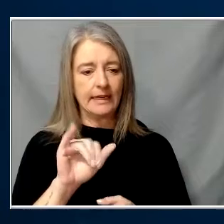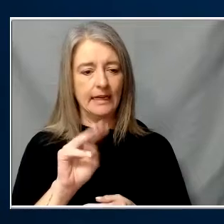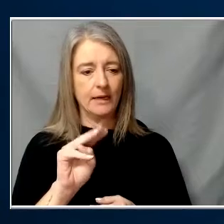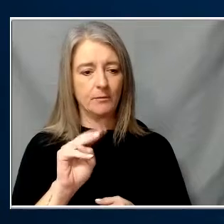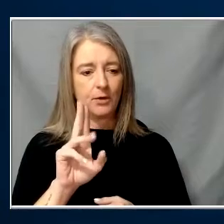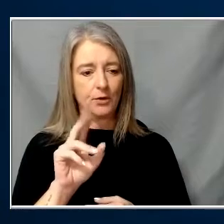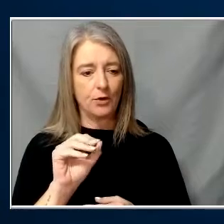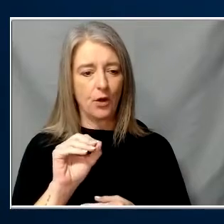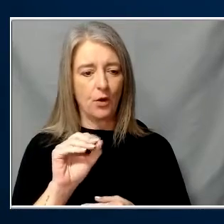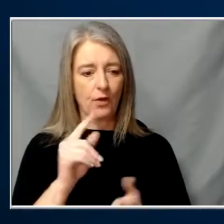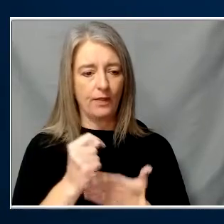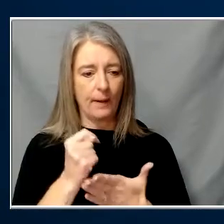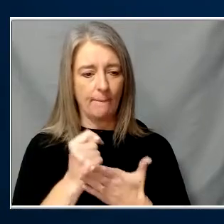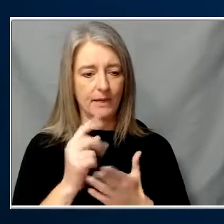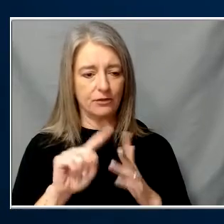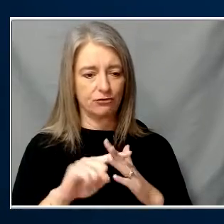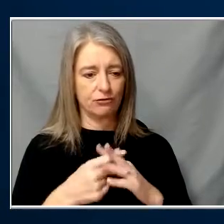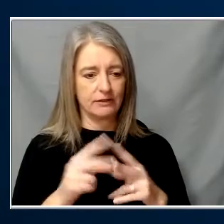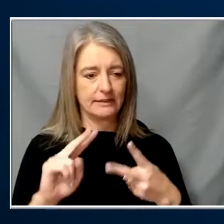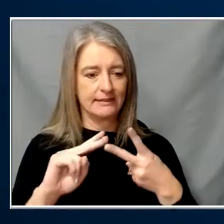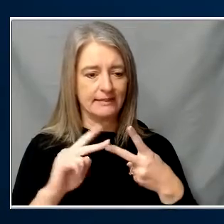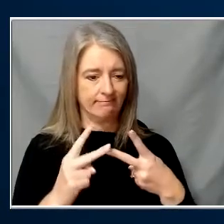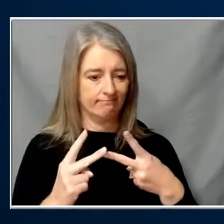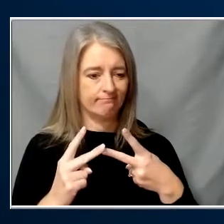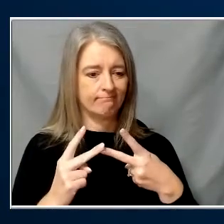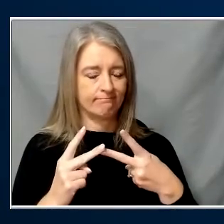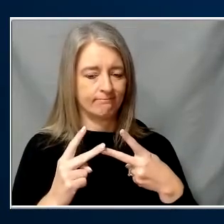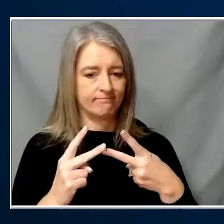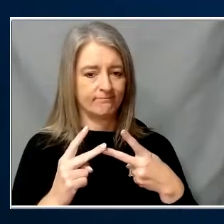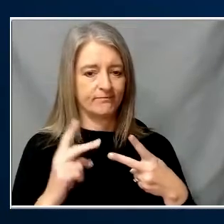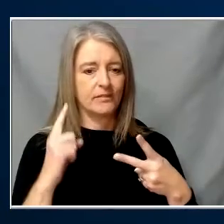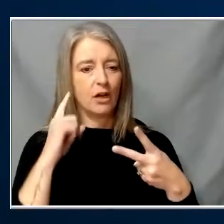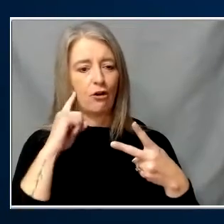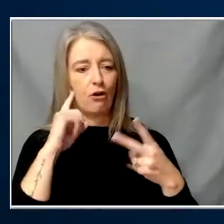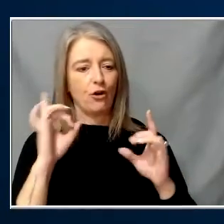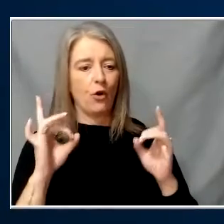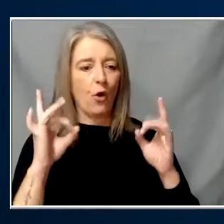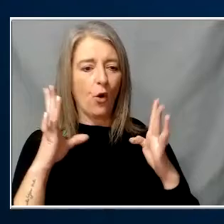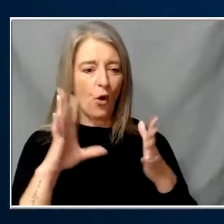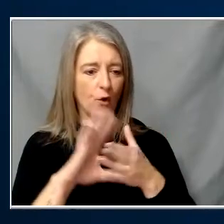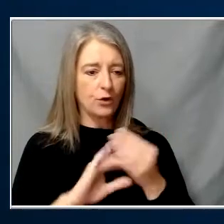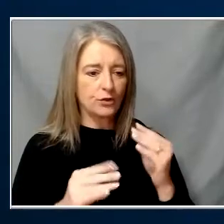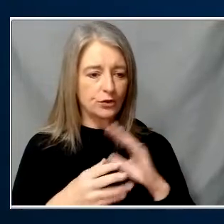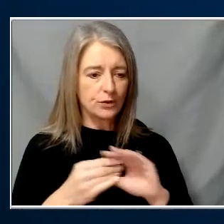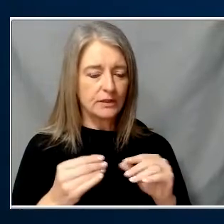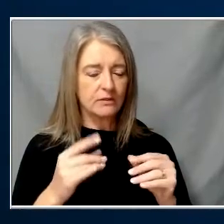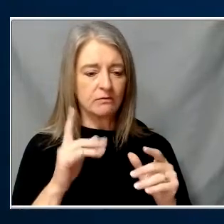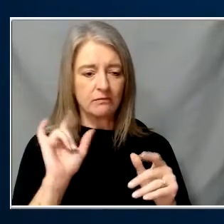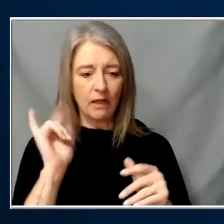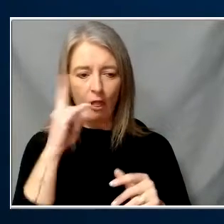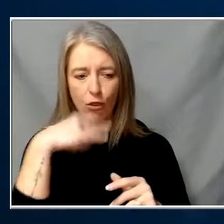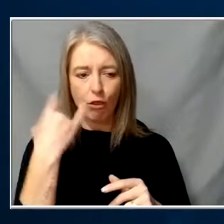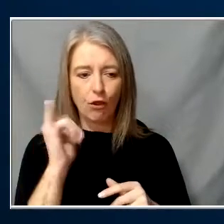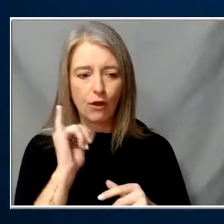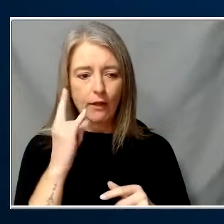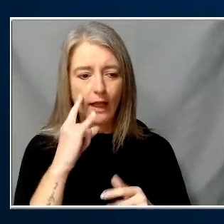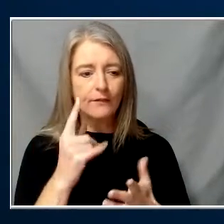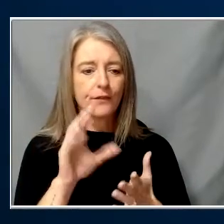on. I think I had heard horror stories of what it was like to be on chemotherapy,